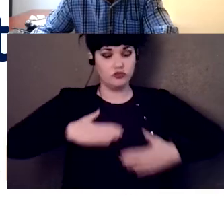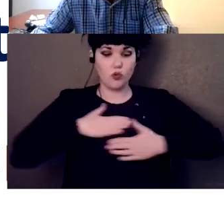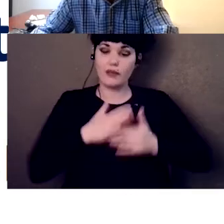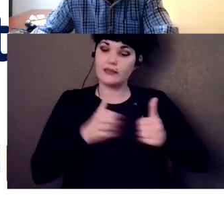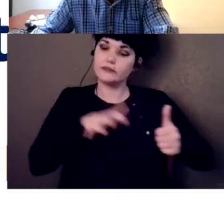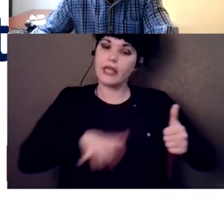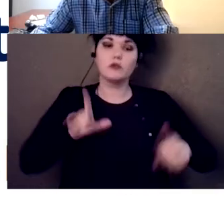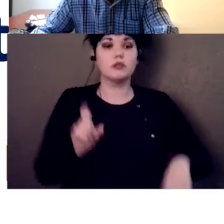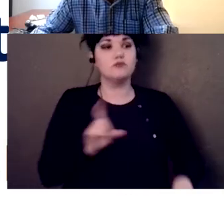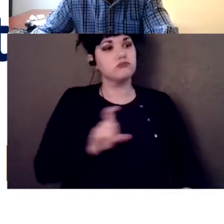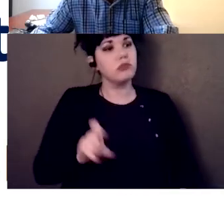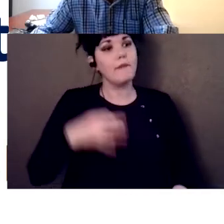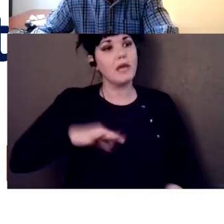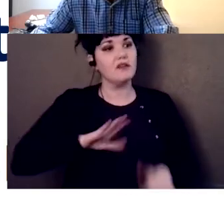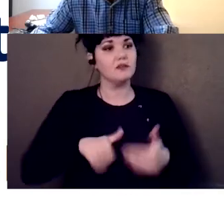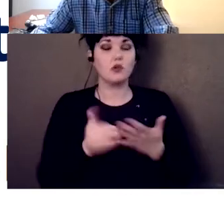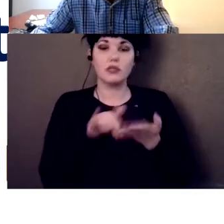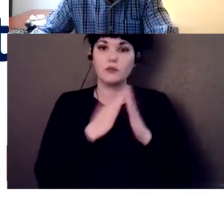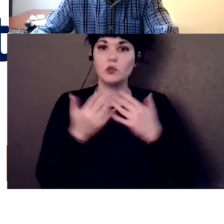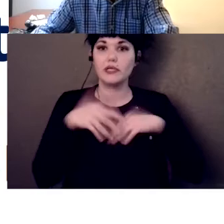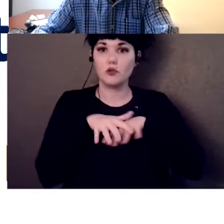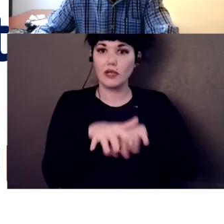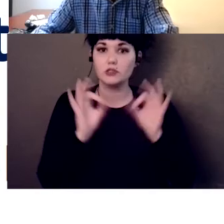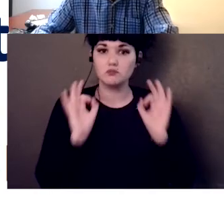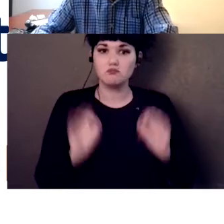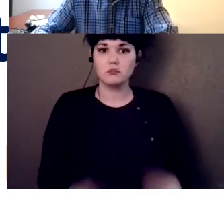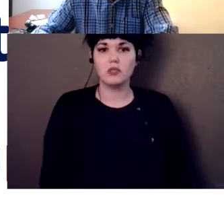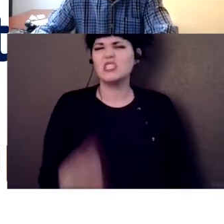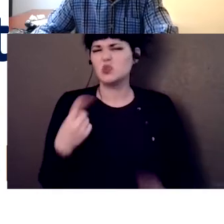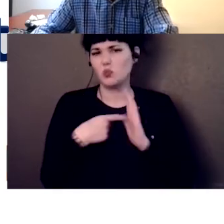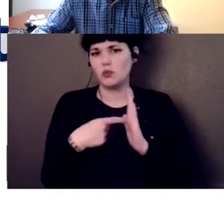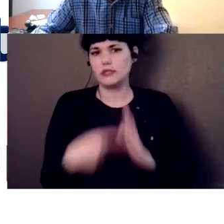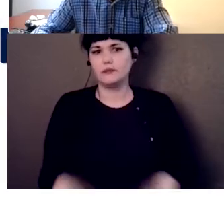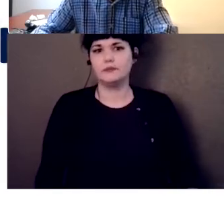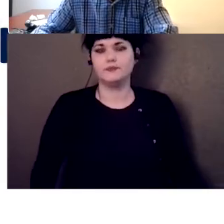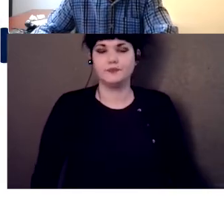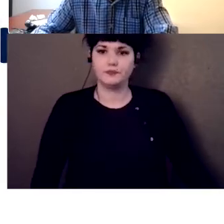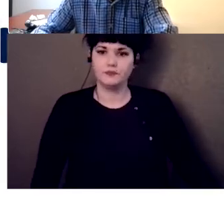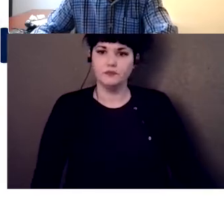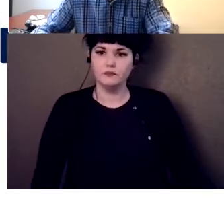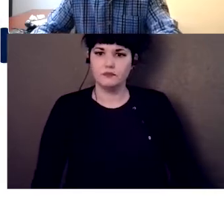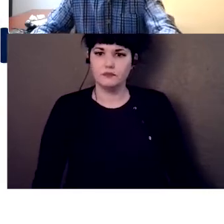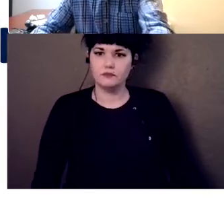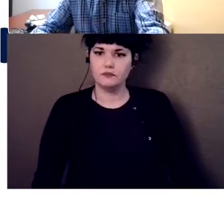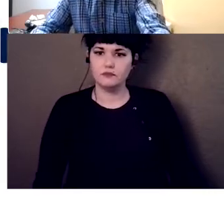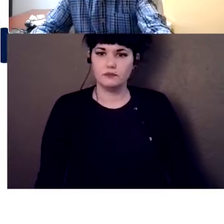benefits of community integration. So just one example there. Access to services.